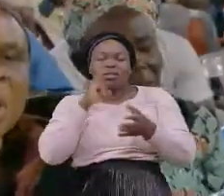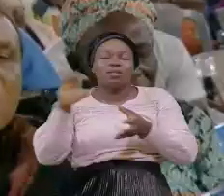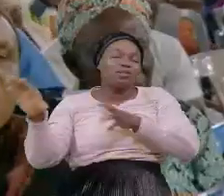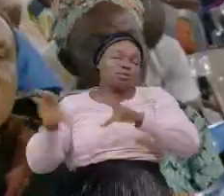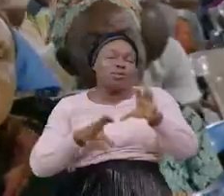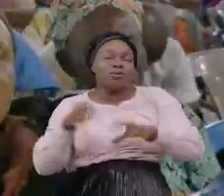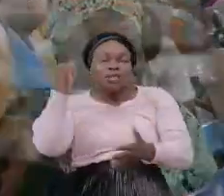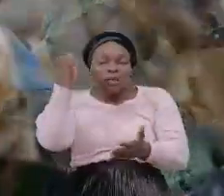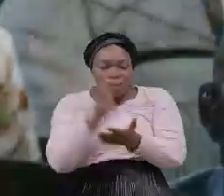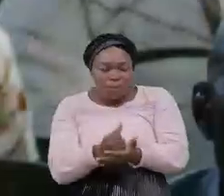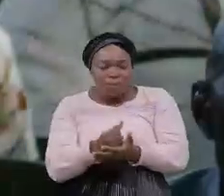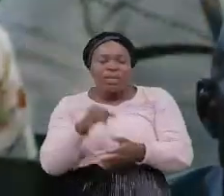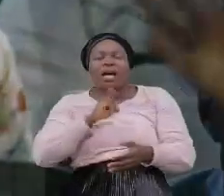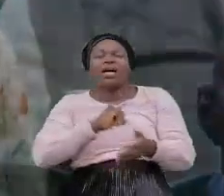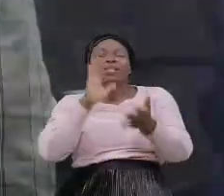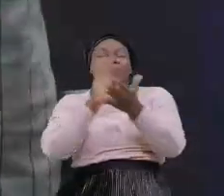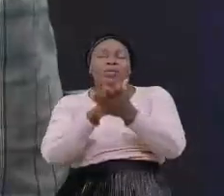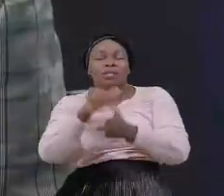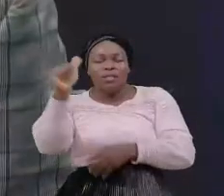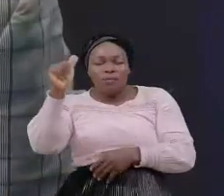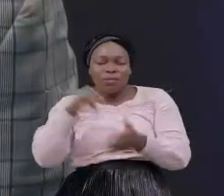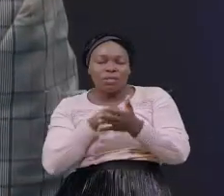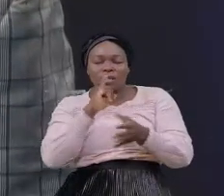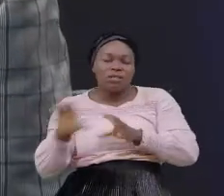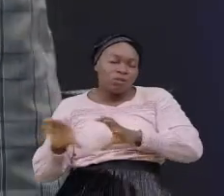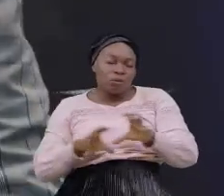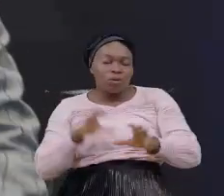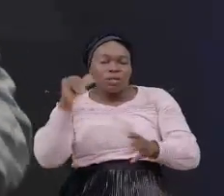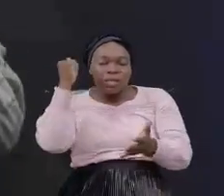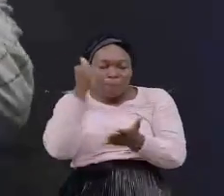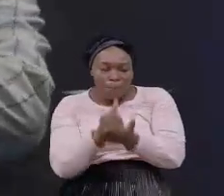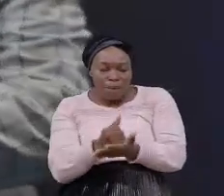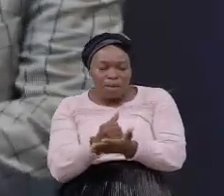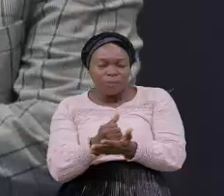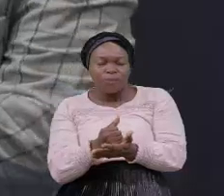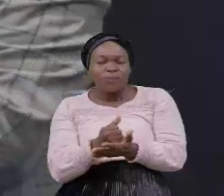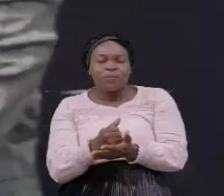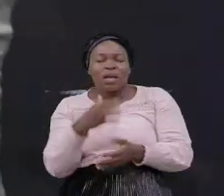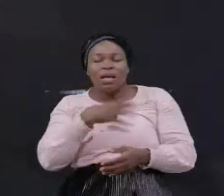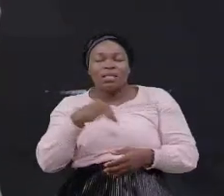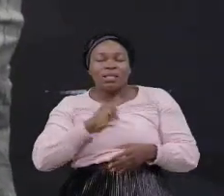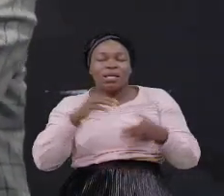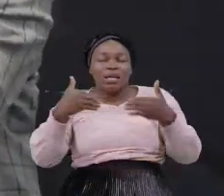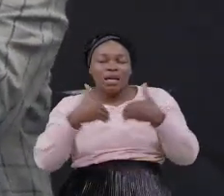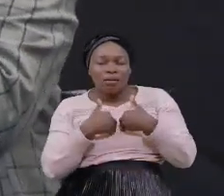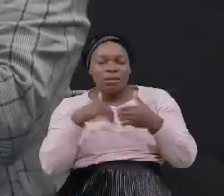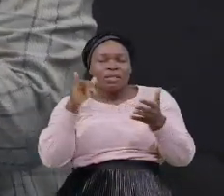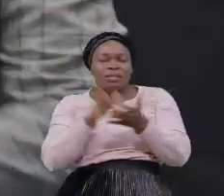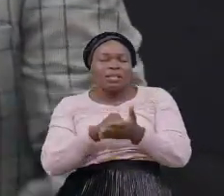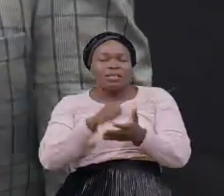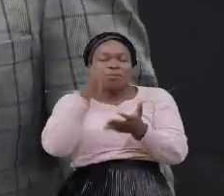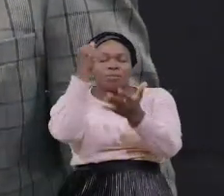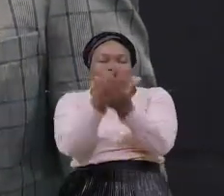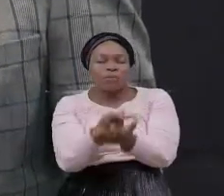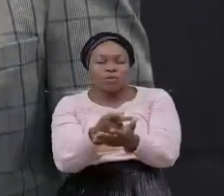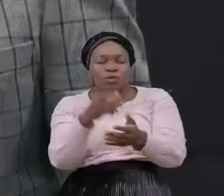I believe. It is done. And I have the confirmation of my